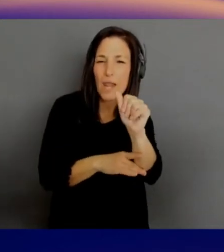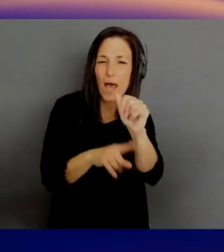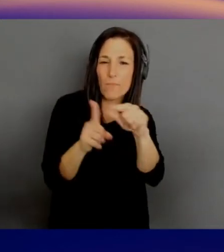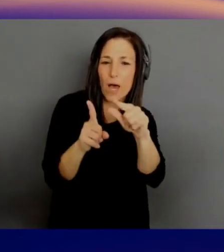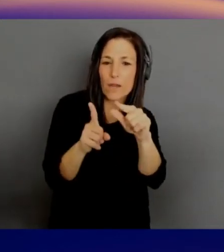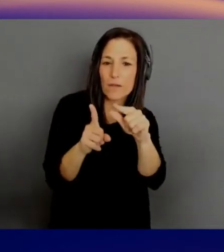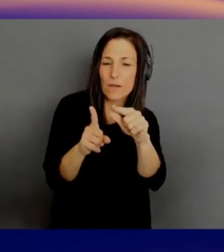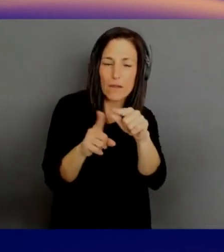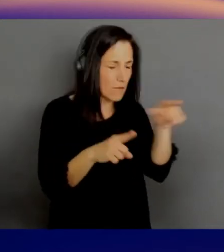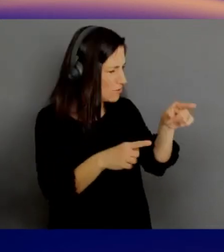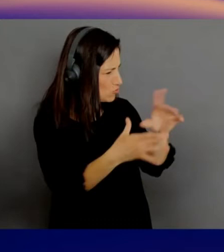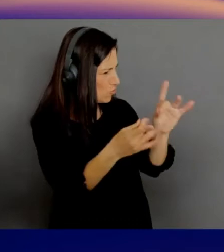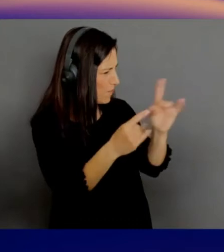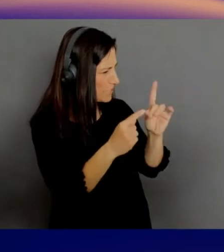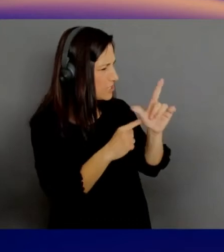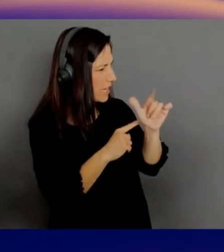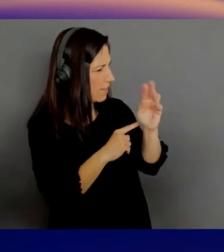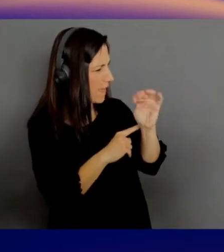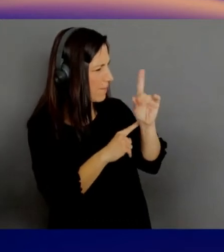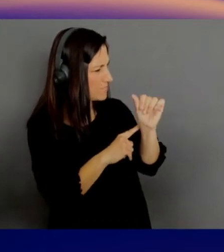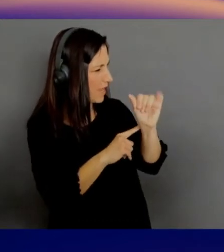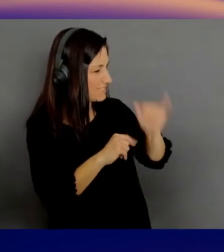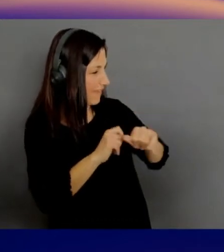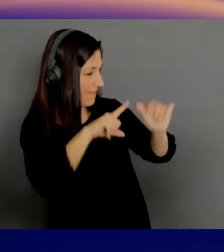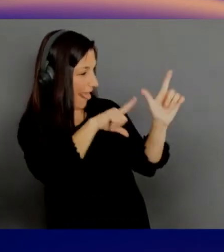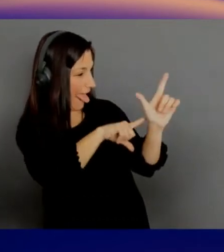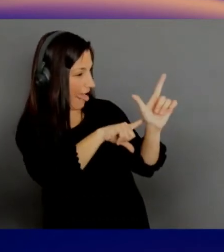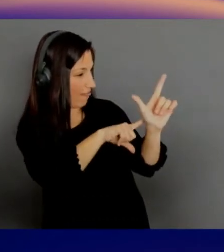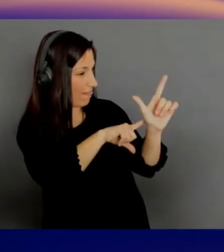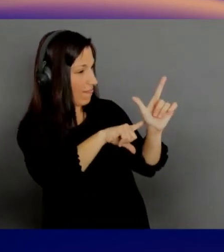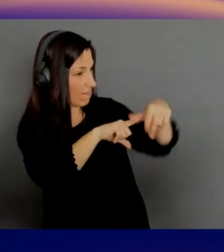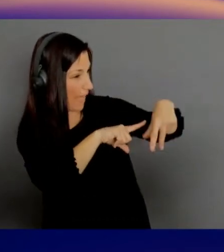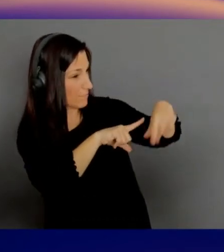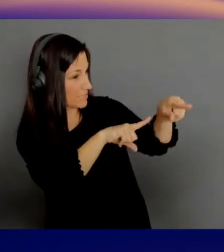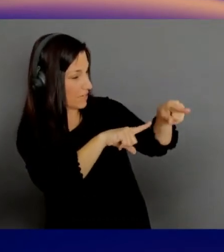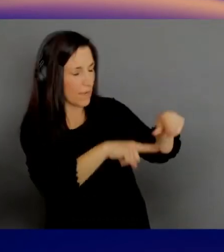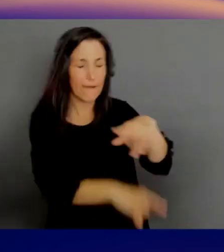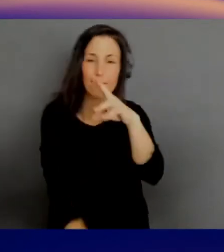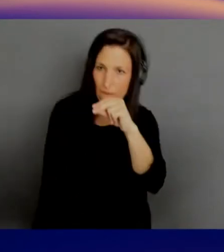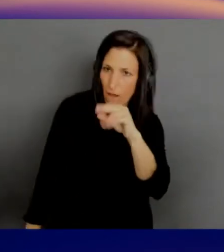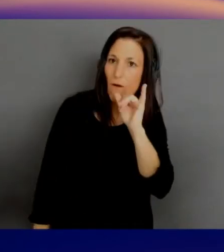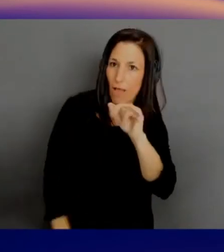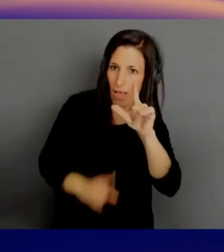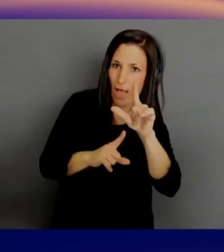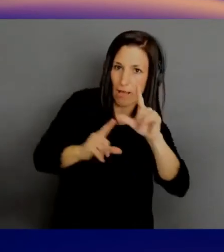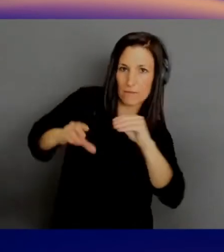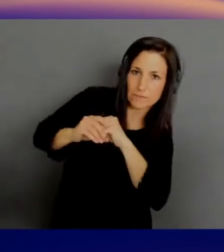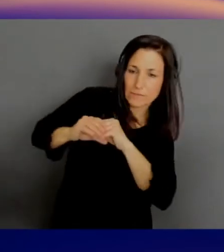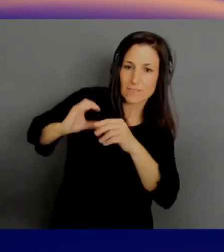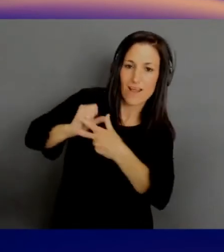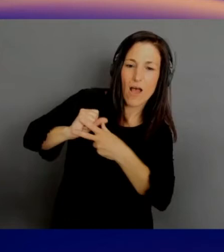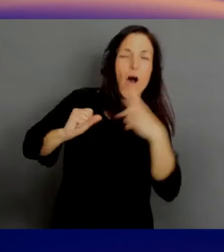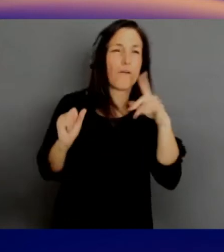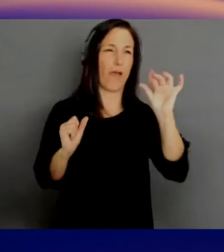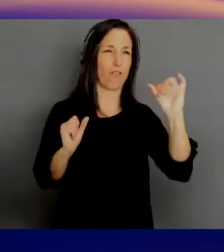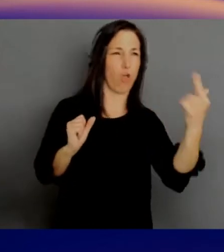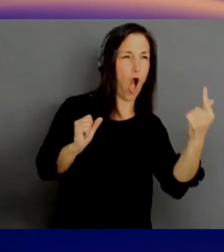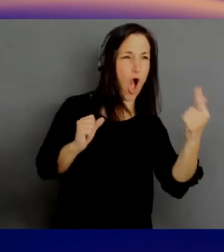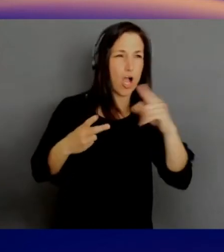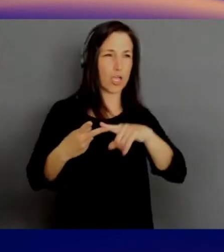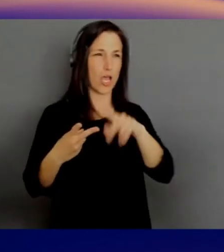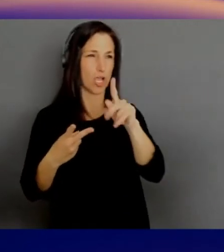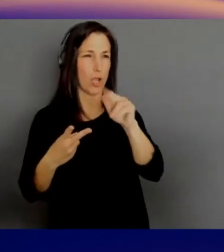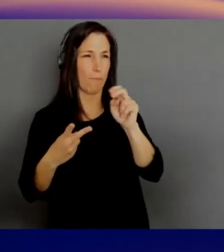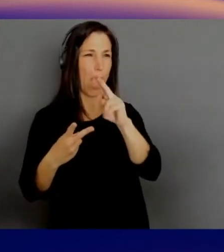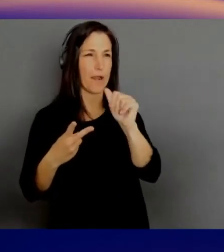L? No, that's Okay. logs. Okay. Log Okay. stash. OpenSearch, technically. logs, and Kibana. Got it. Kibana. Yes. Yeah. But what I was going